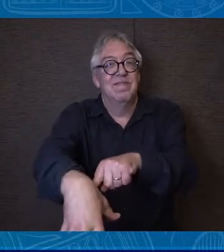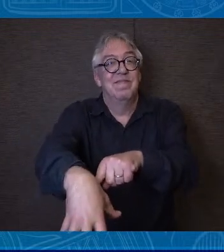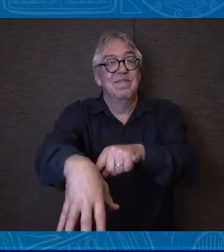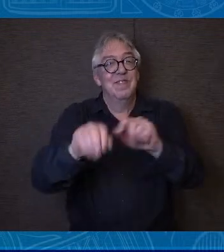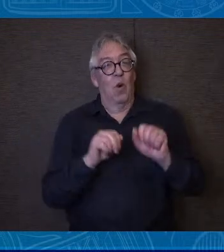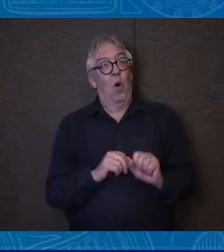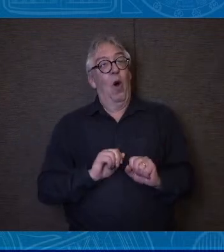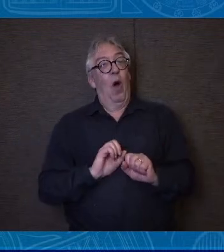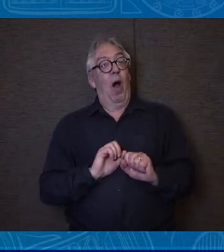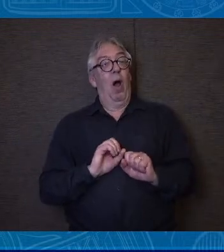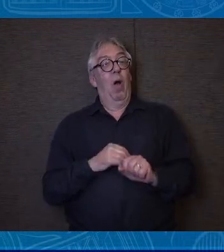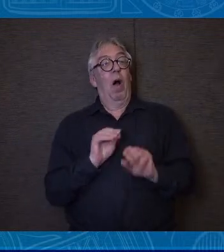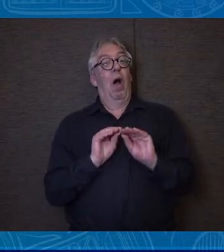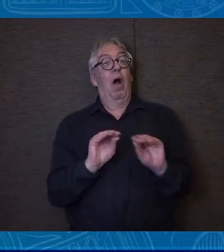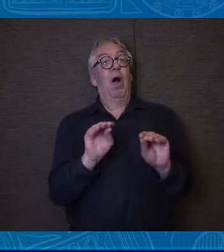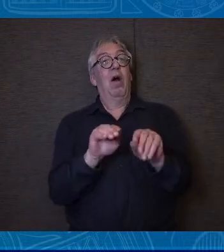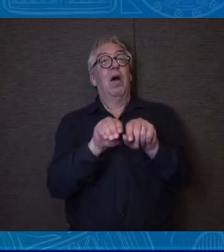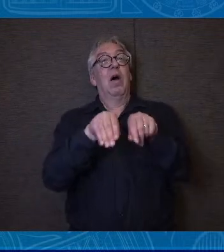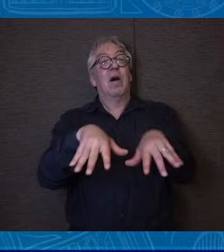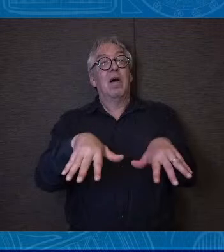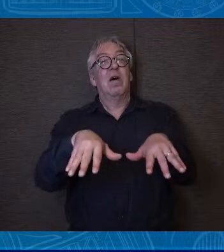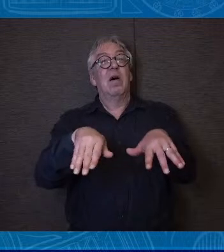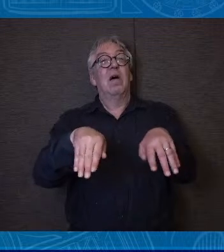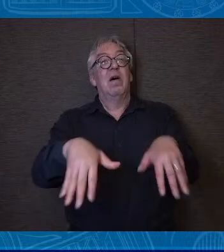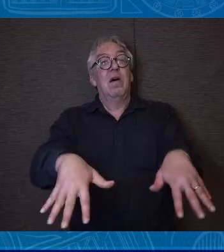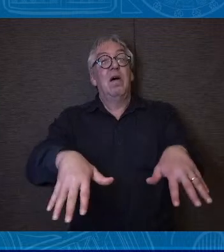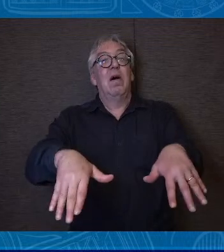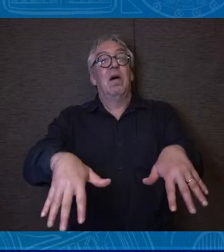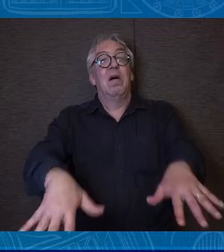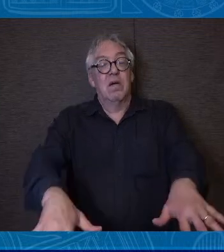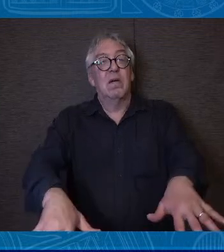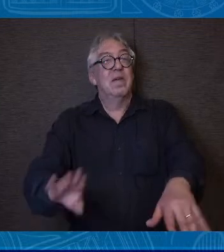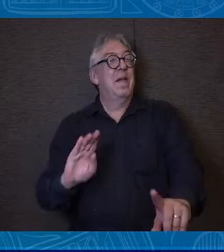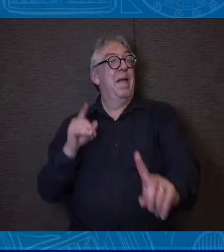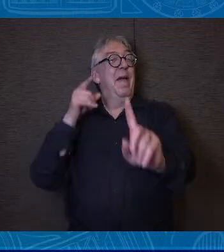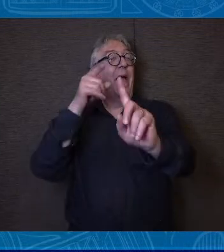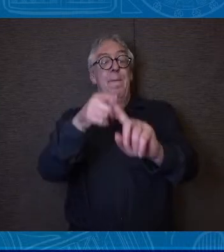better deliver early warning to the country.